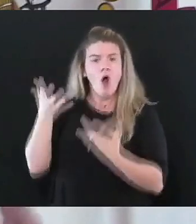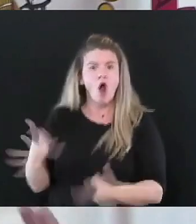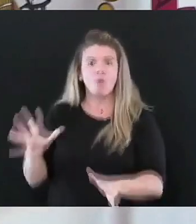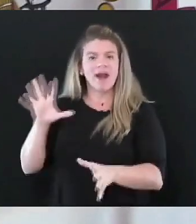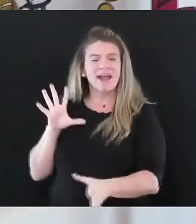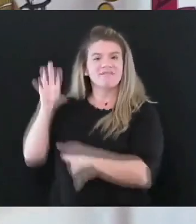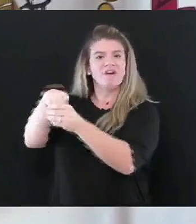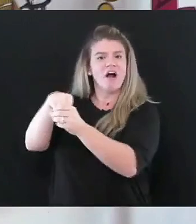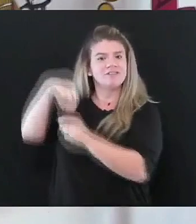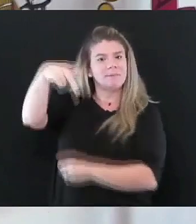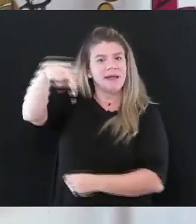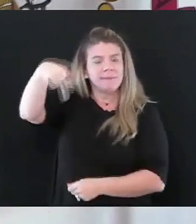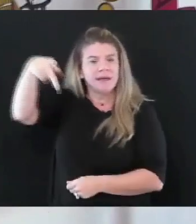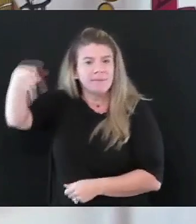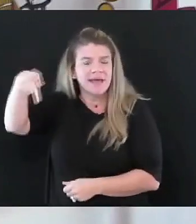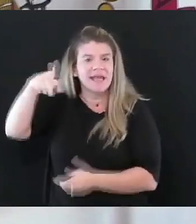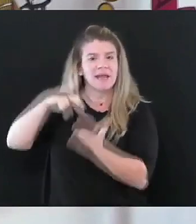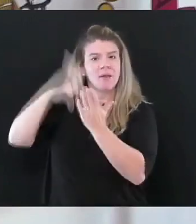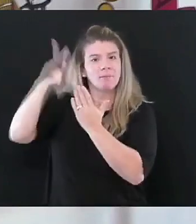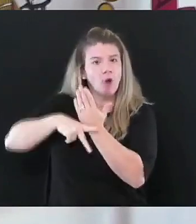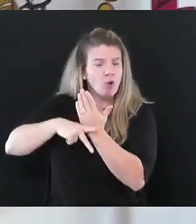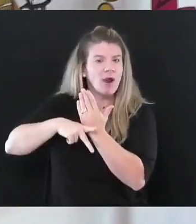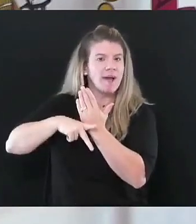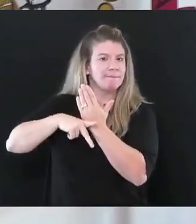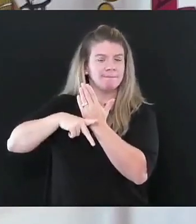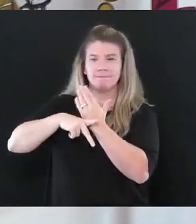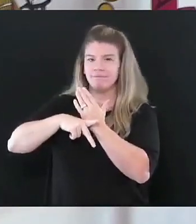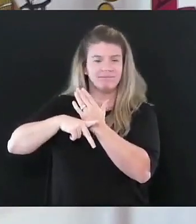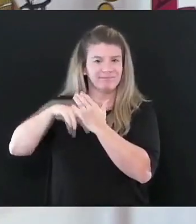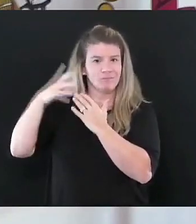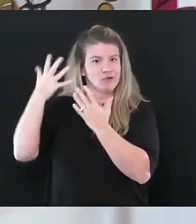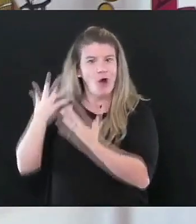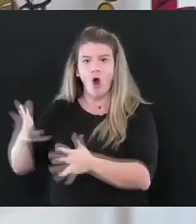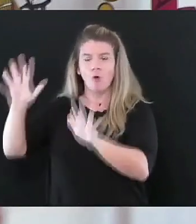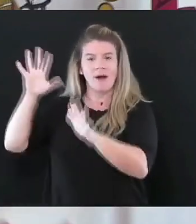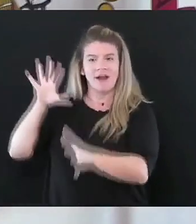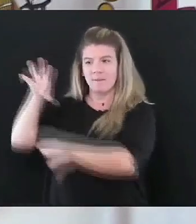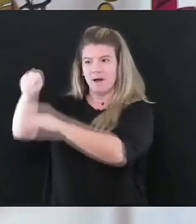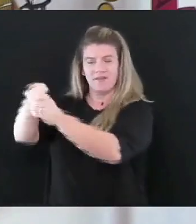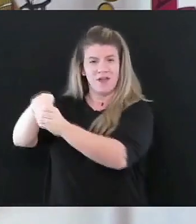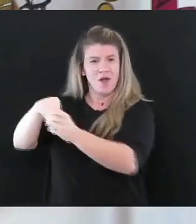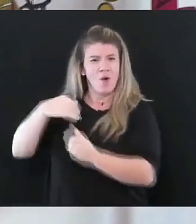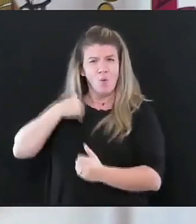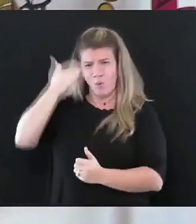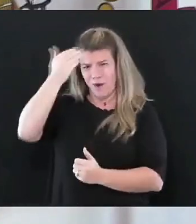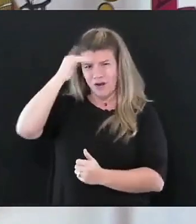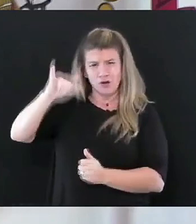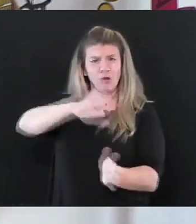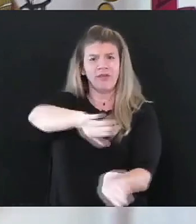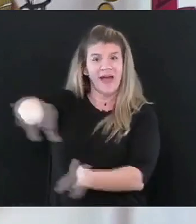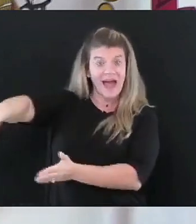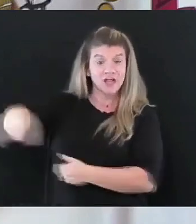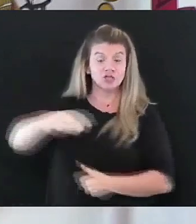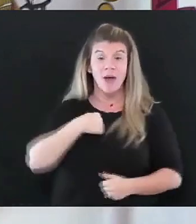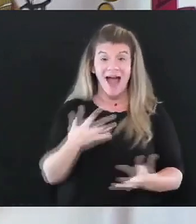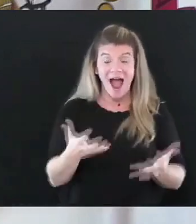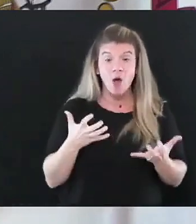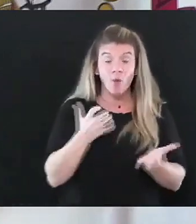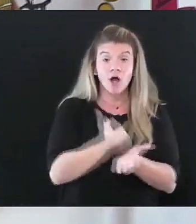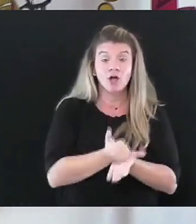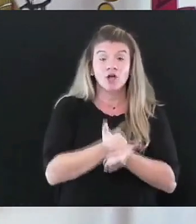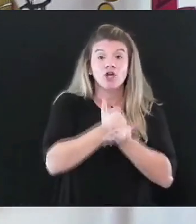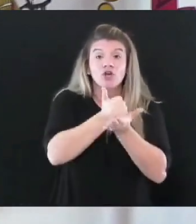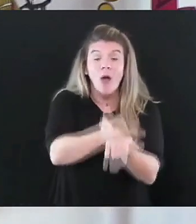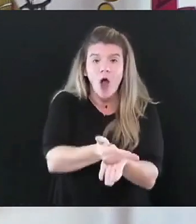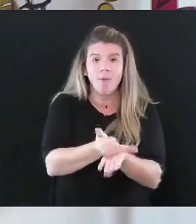in the PPP program and everything that came out. We knew that. So what did we want to do? We wanted to help the